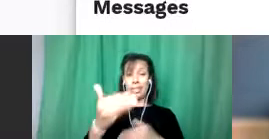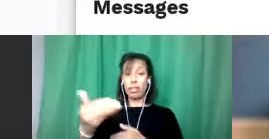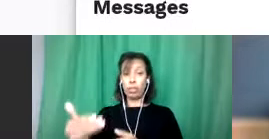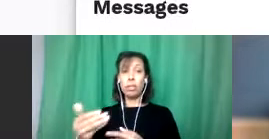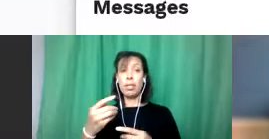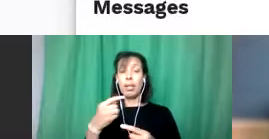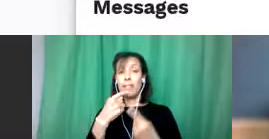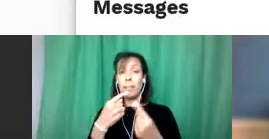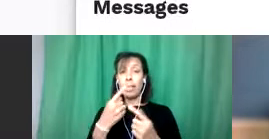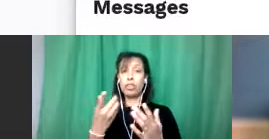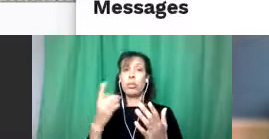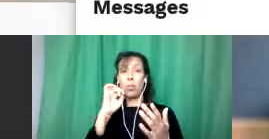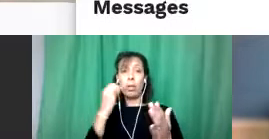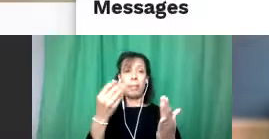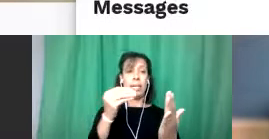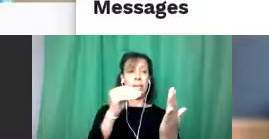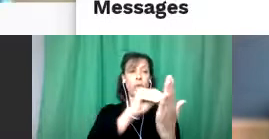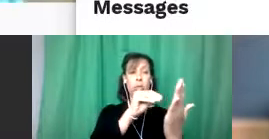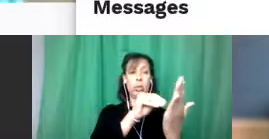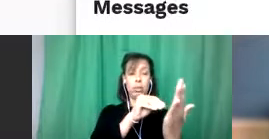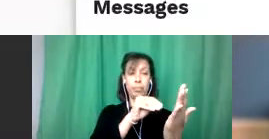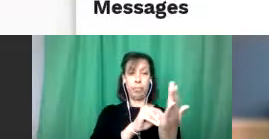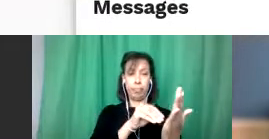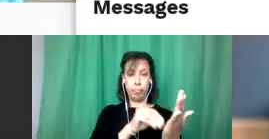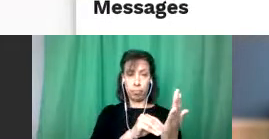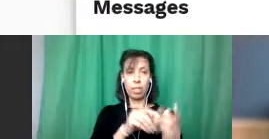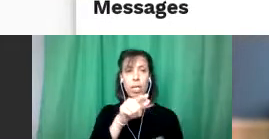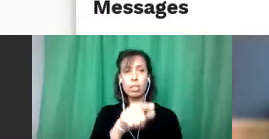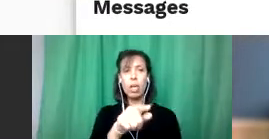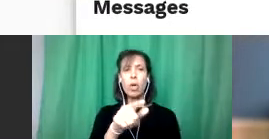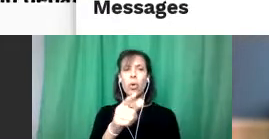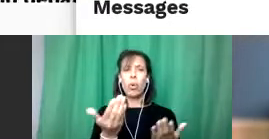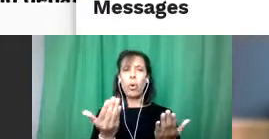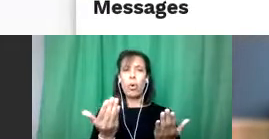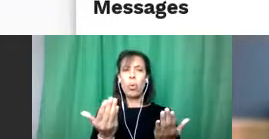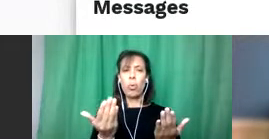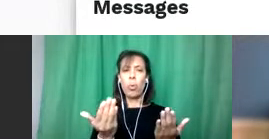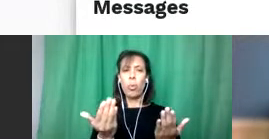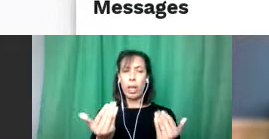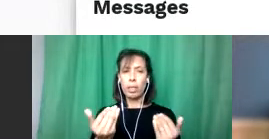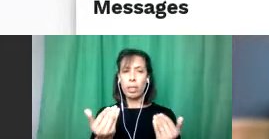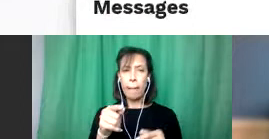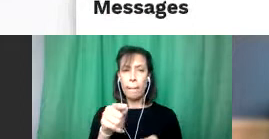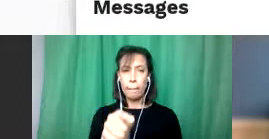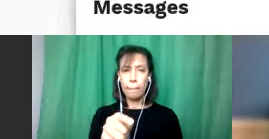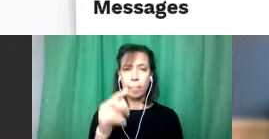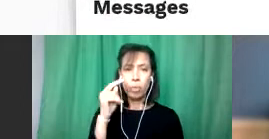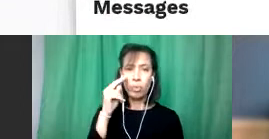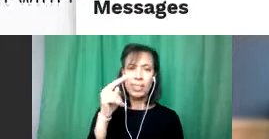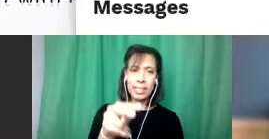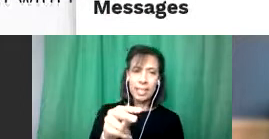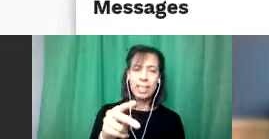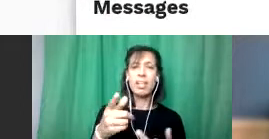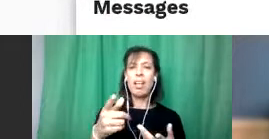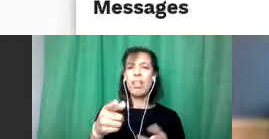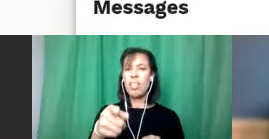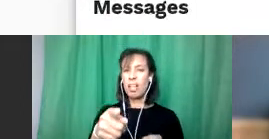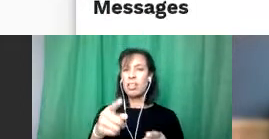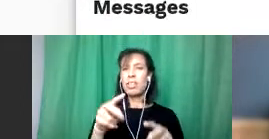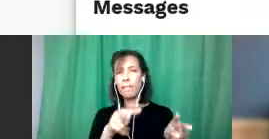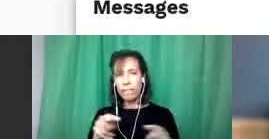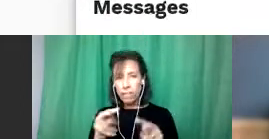little welcome there. So in the welcome, yes, it's me again. There's a video of me saying, hello, how are you?